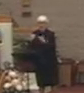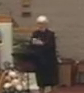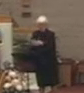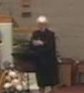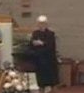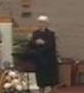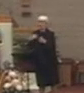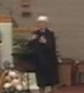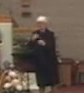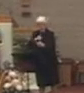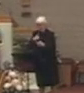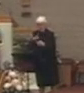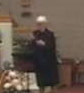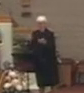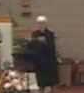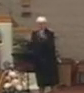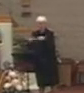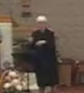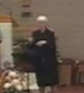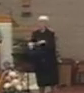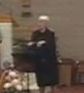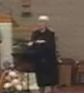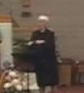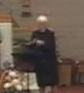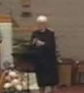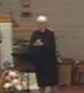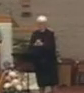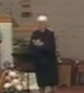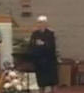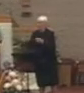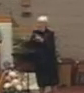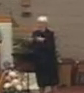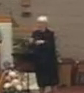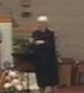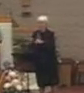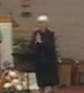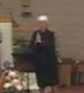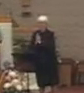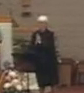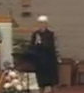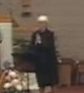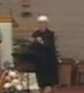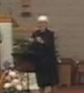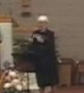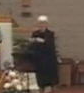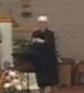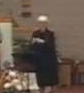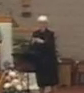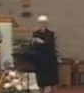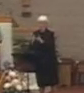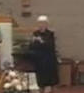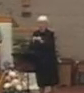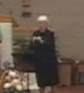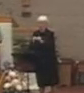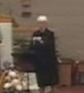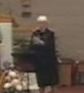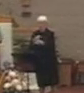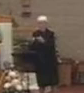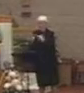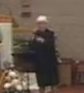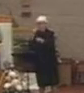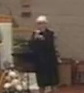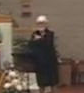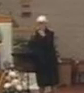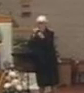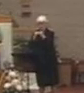Yes, we've got deacons. Come out for a walk. Come out for a prayer. Come out for a conference. Come for